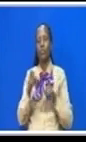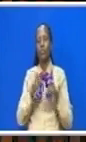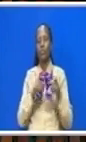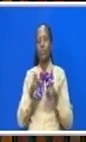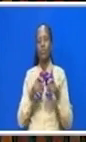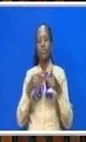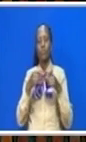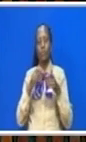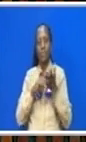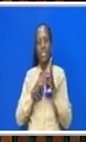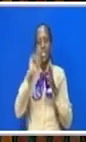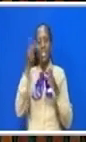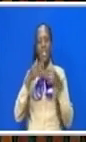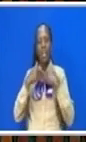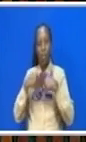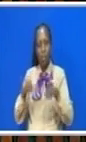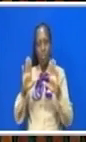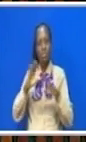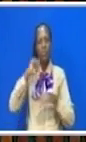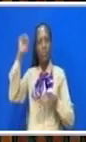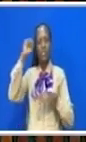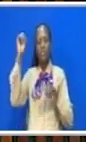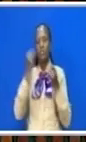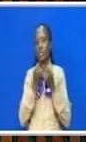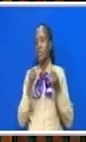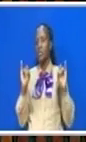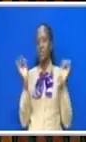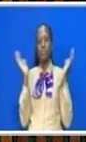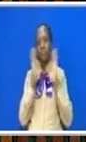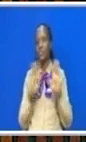lost our political independence at that stage.